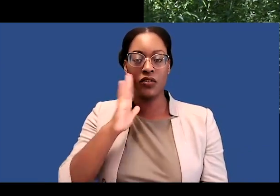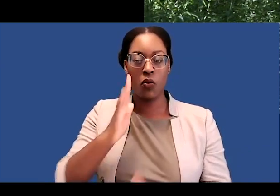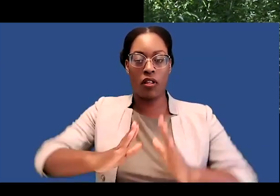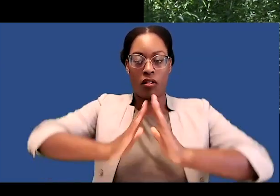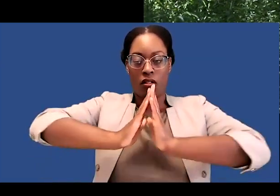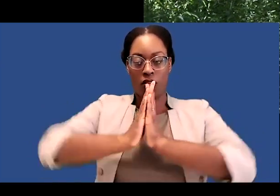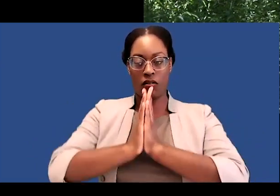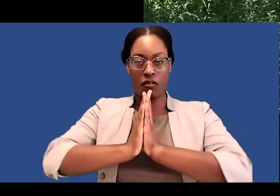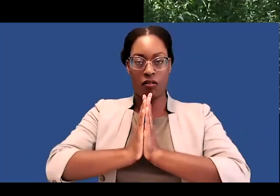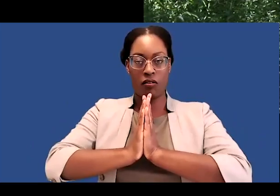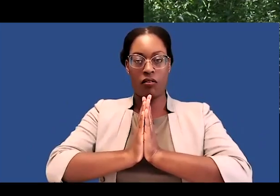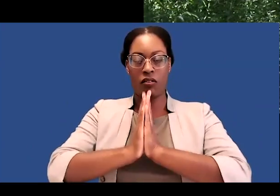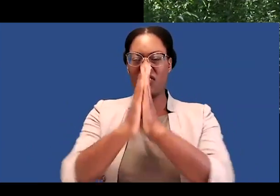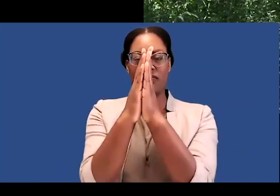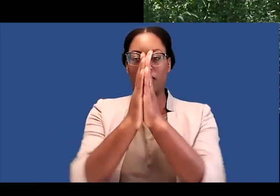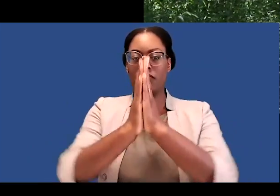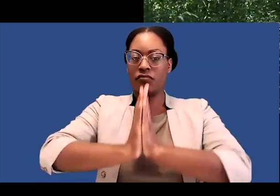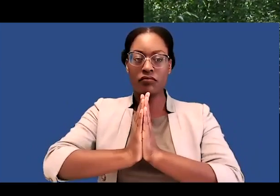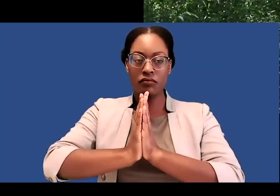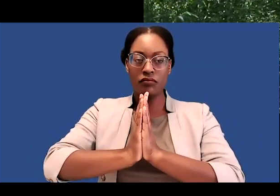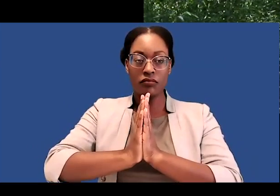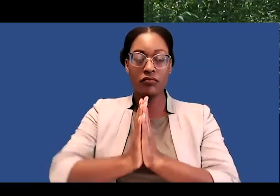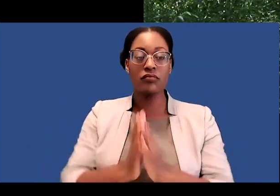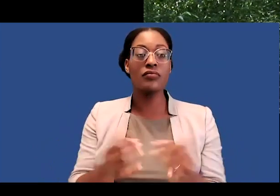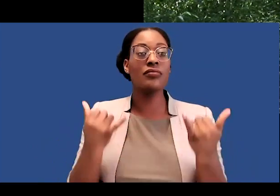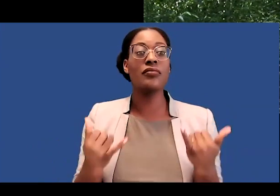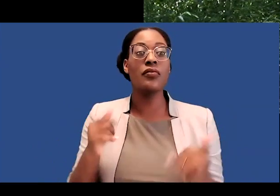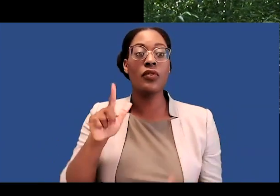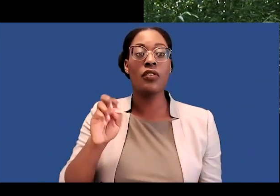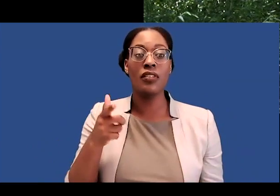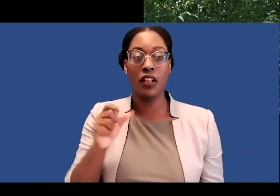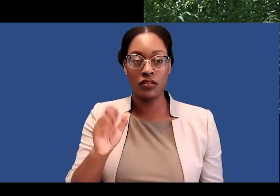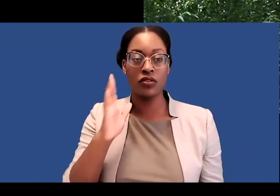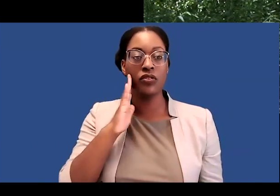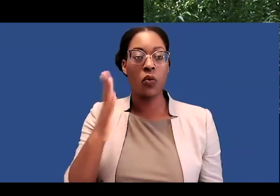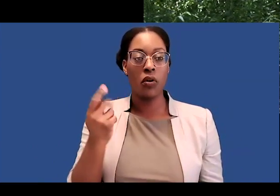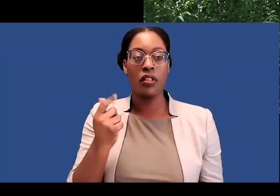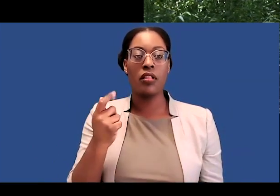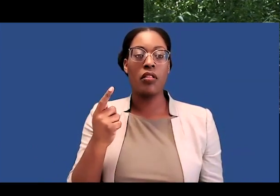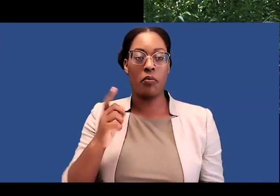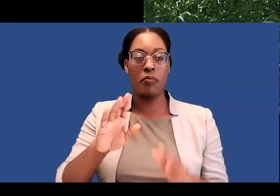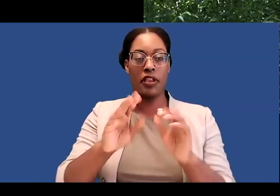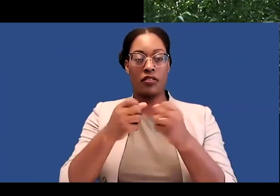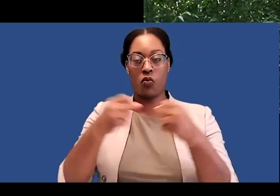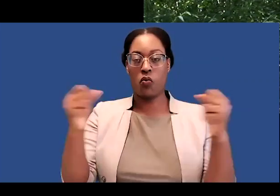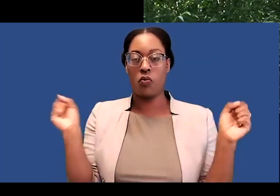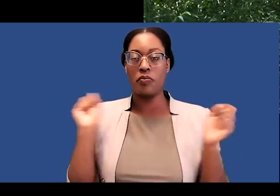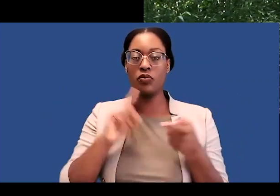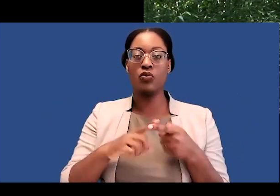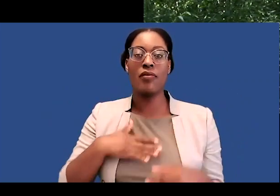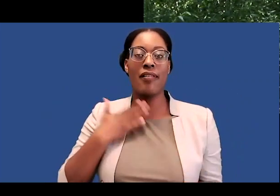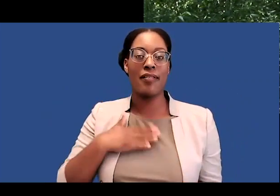you can go ahead and begin to open the legs up into Happy Baby. And just